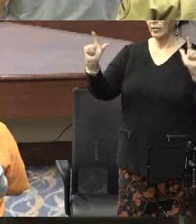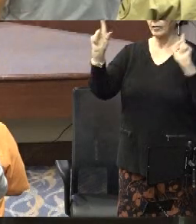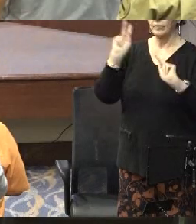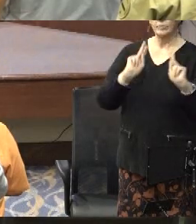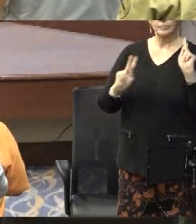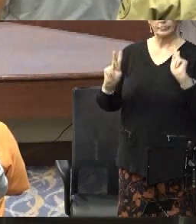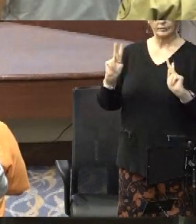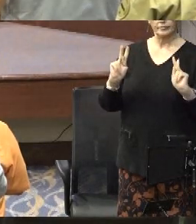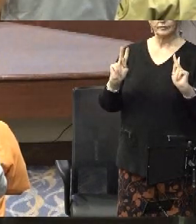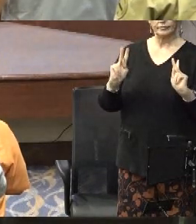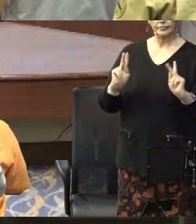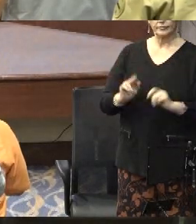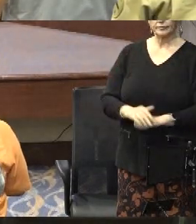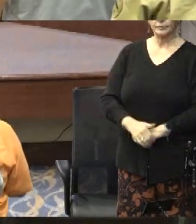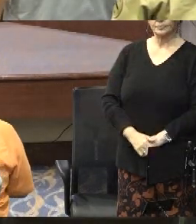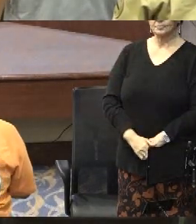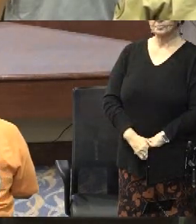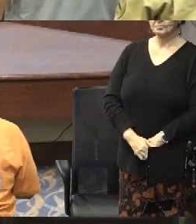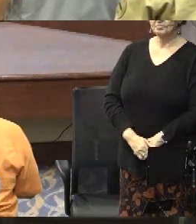all.